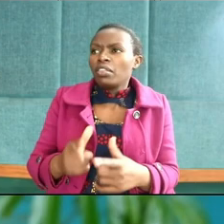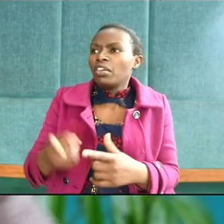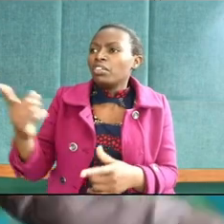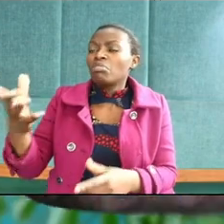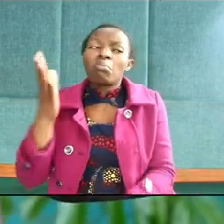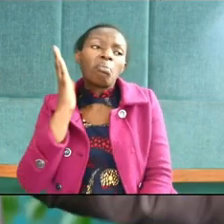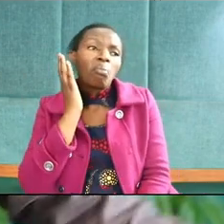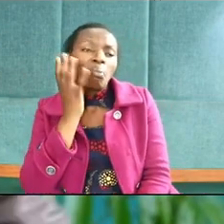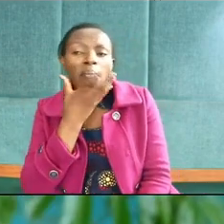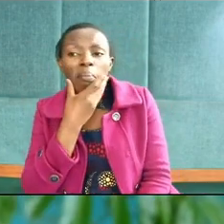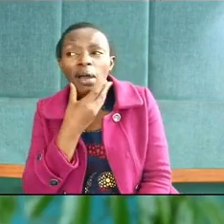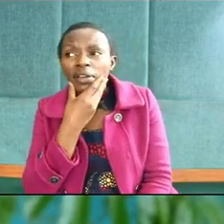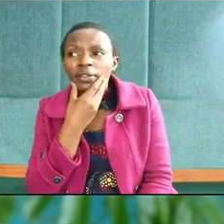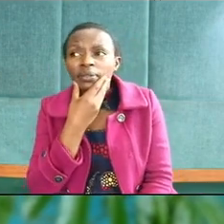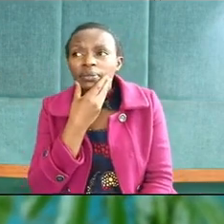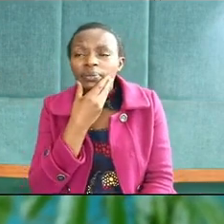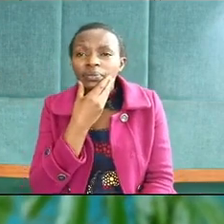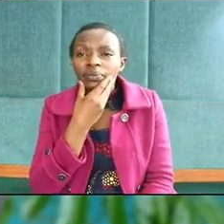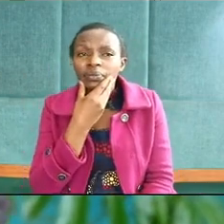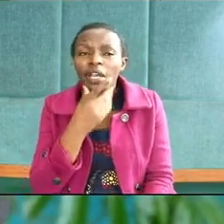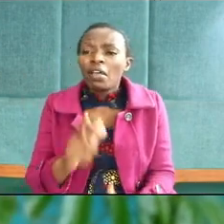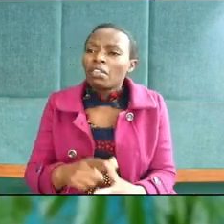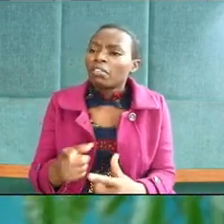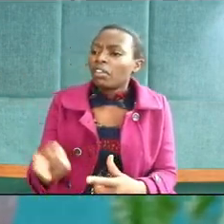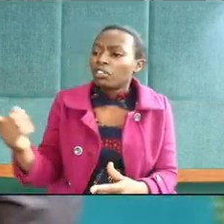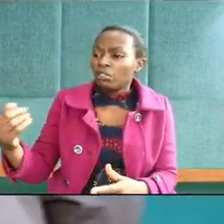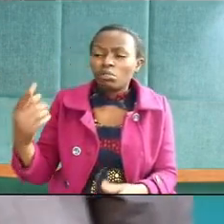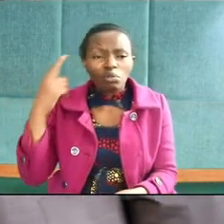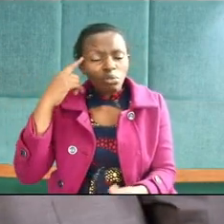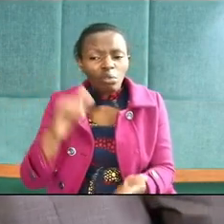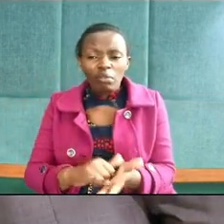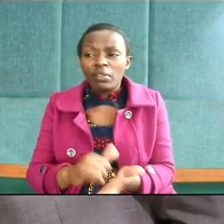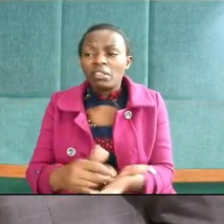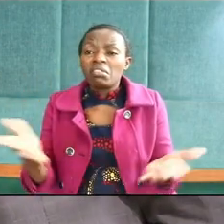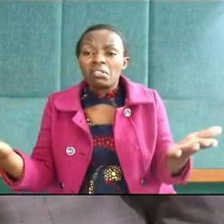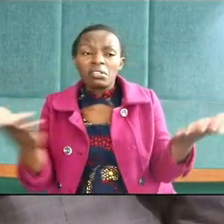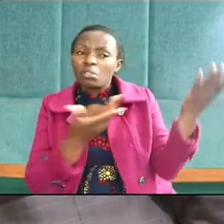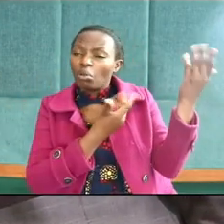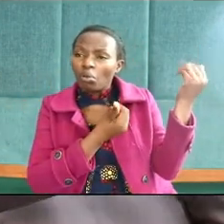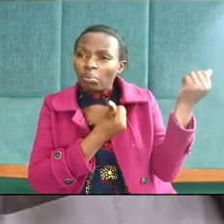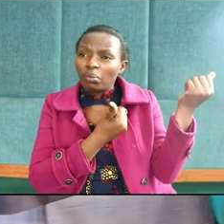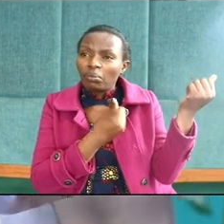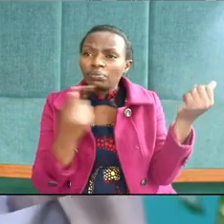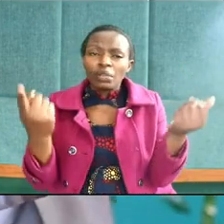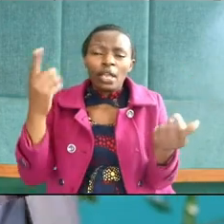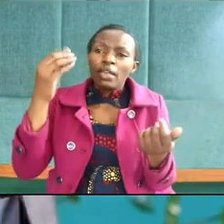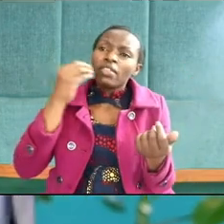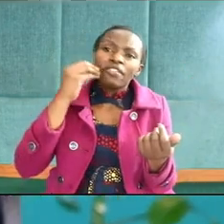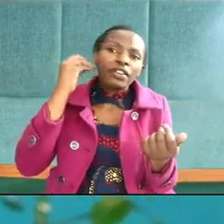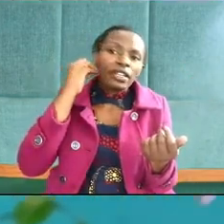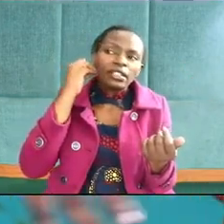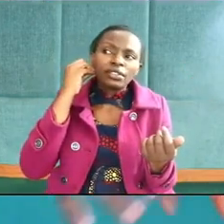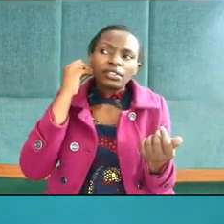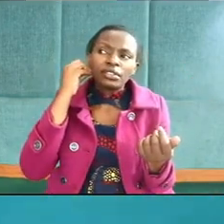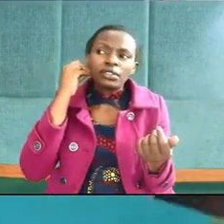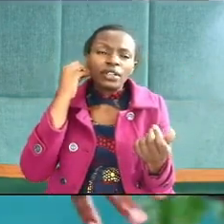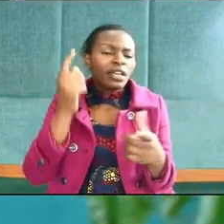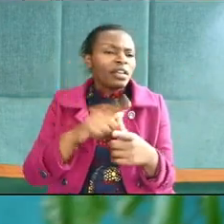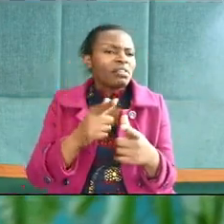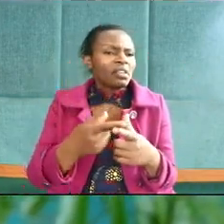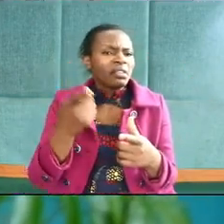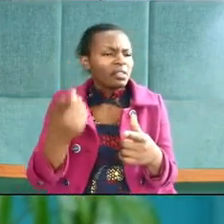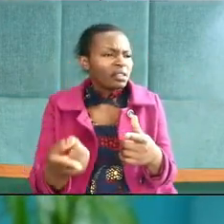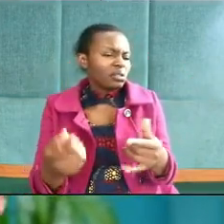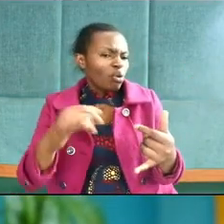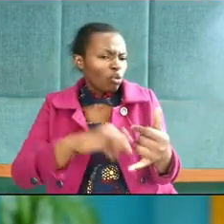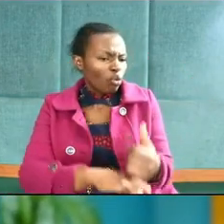No, there is now at least a baby at home. And then this one who has failed